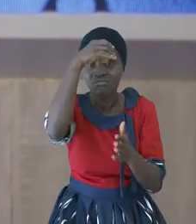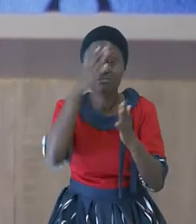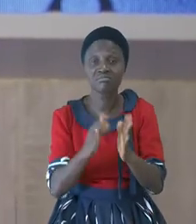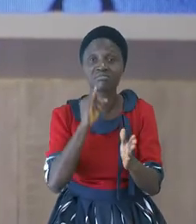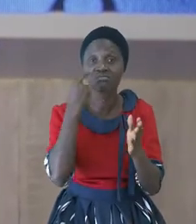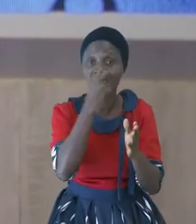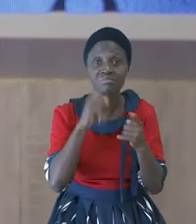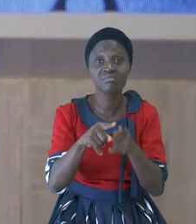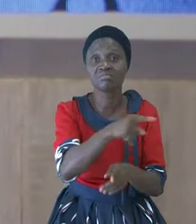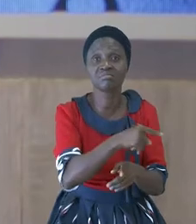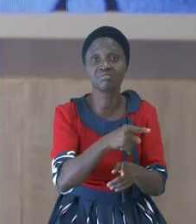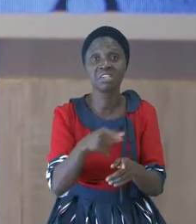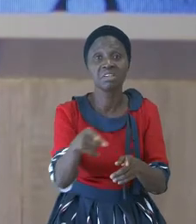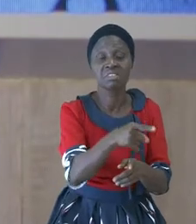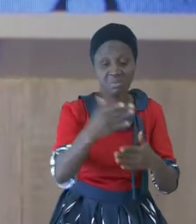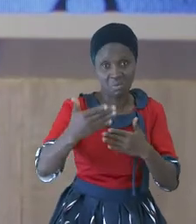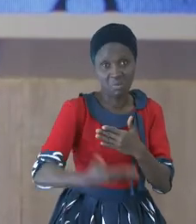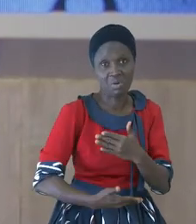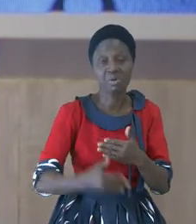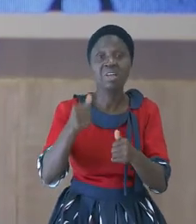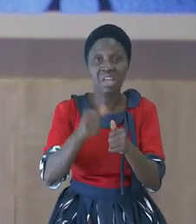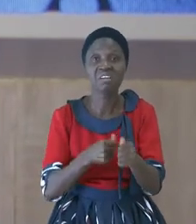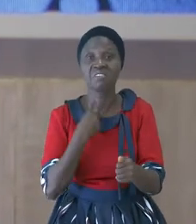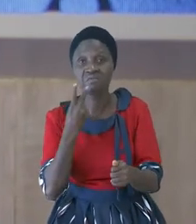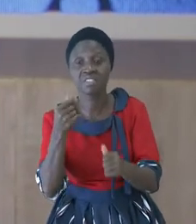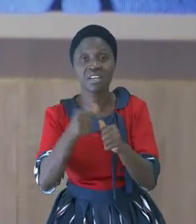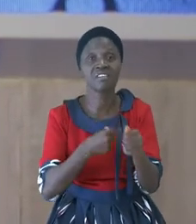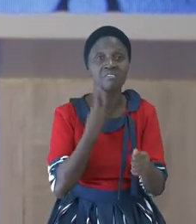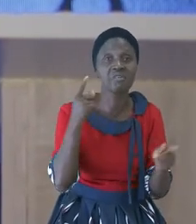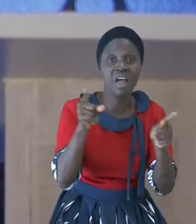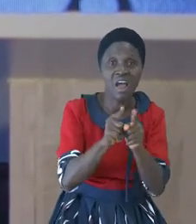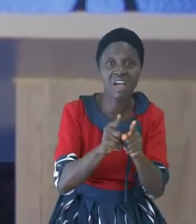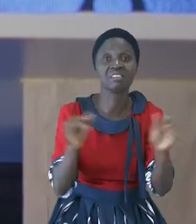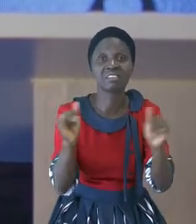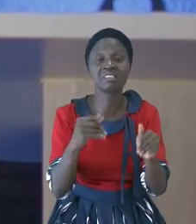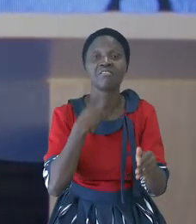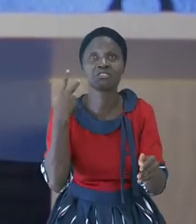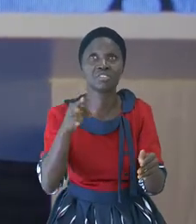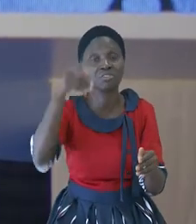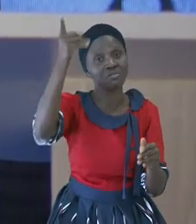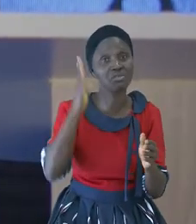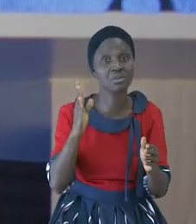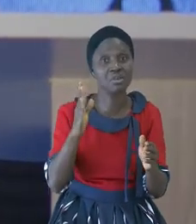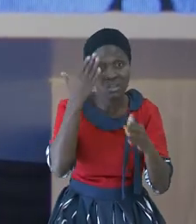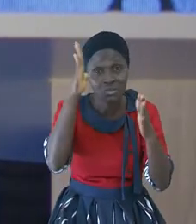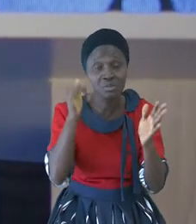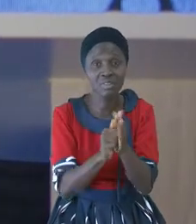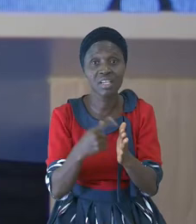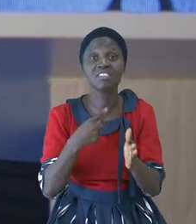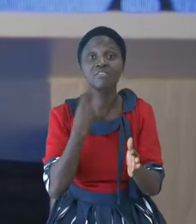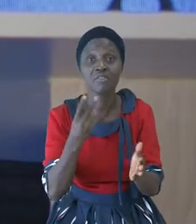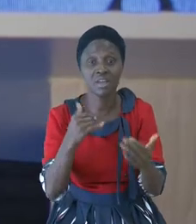take every voice as the voice of God. And the voice is going to ruin their family. It's going to